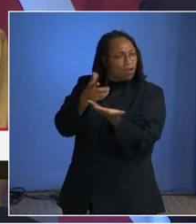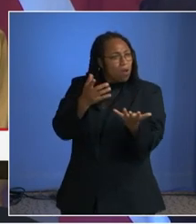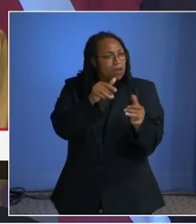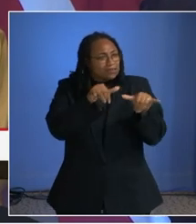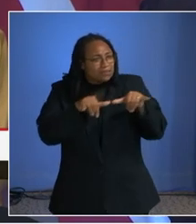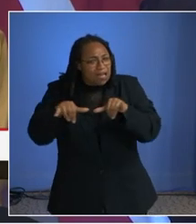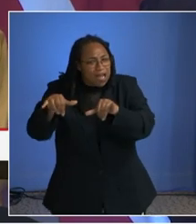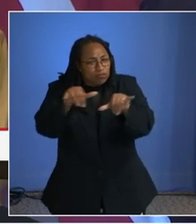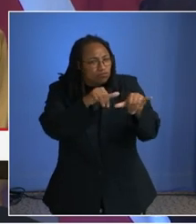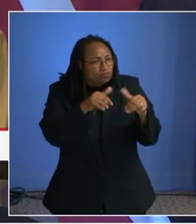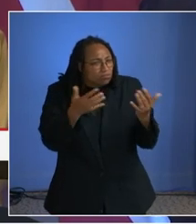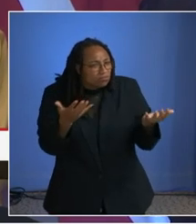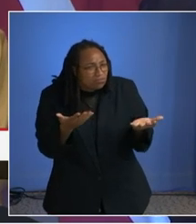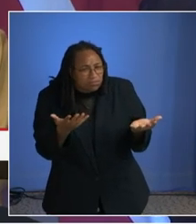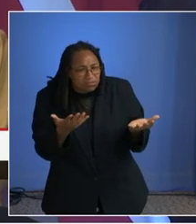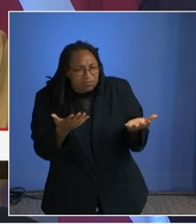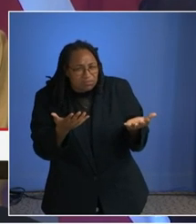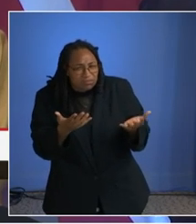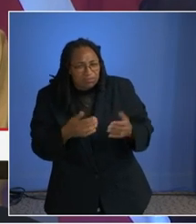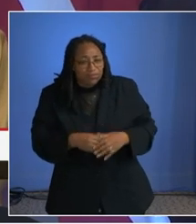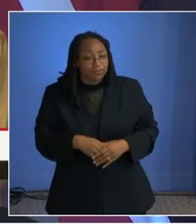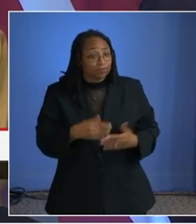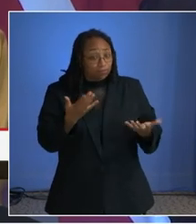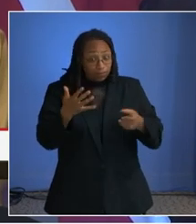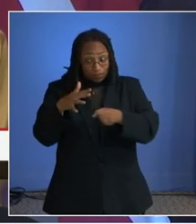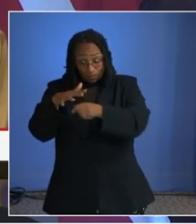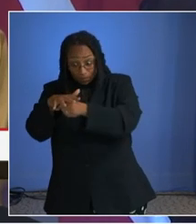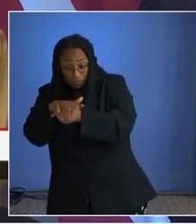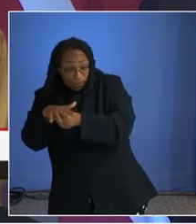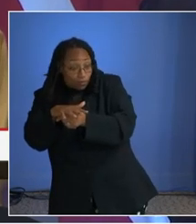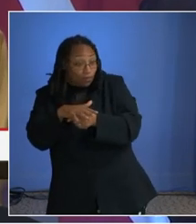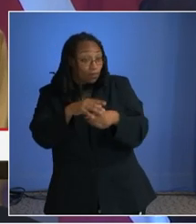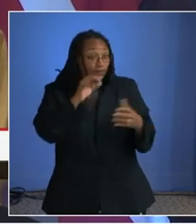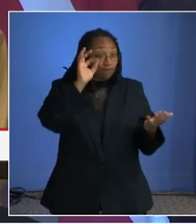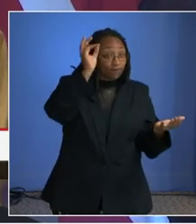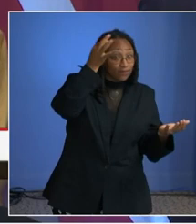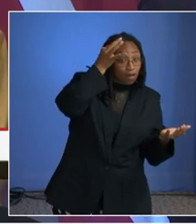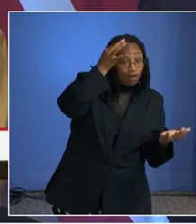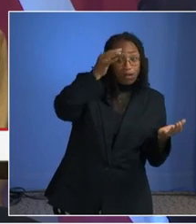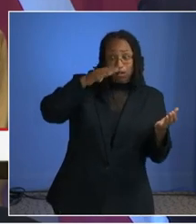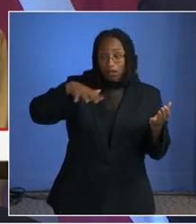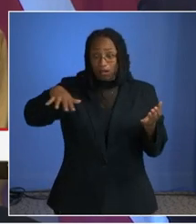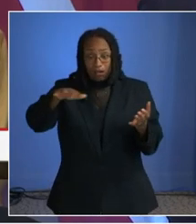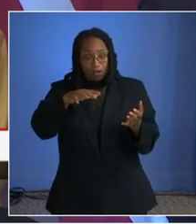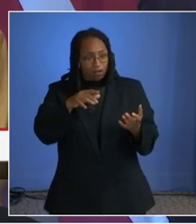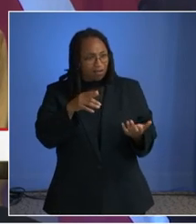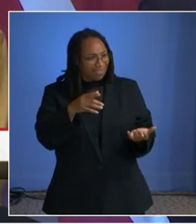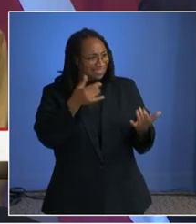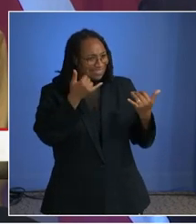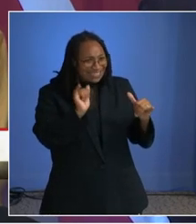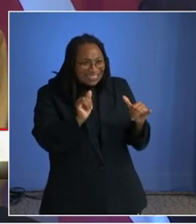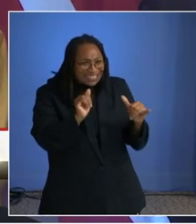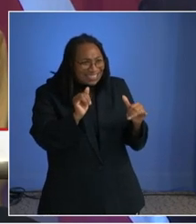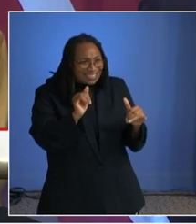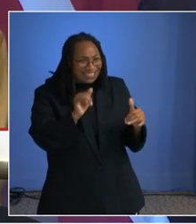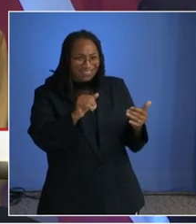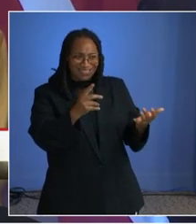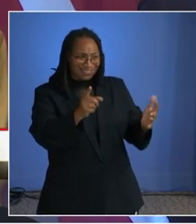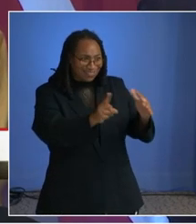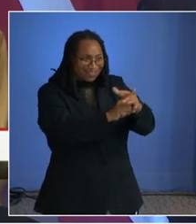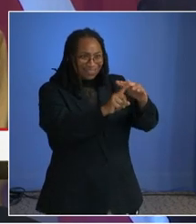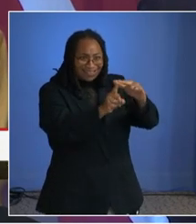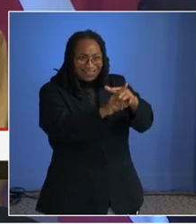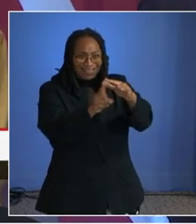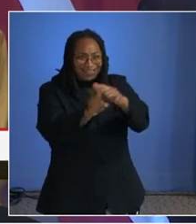same federal standard, is severe and pervasive. And I know you've been considering and working on updating